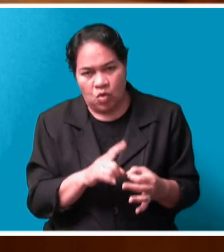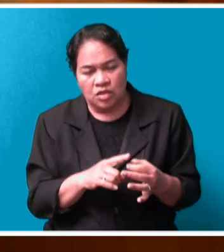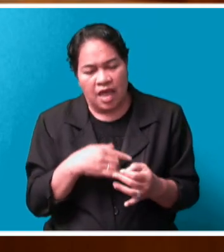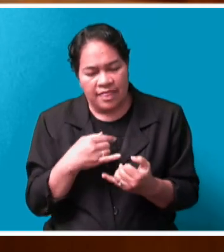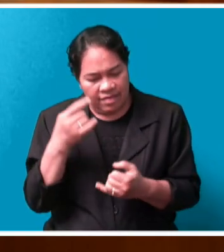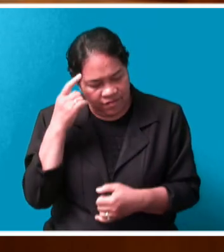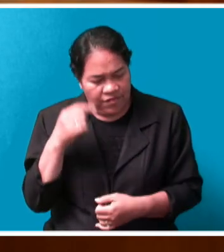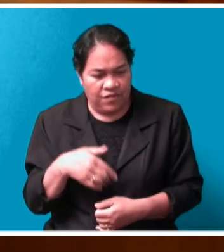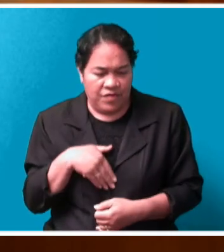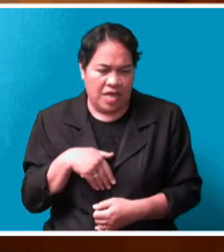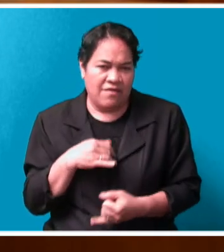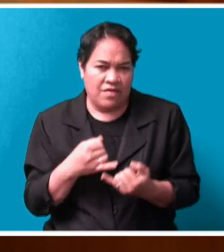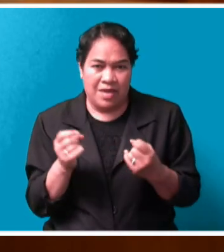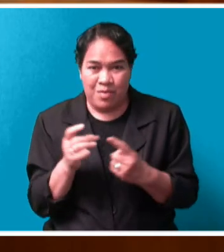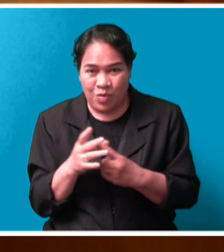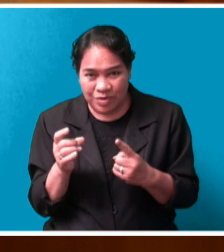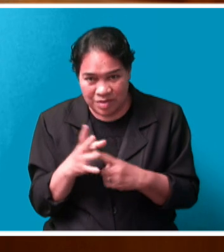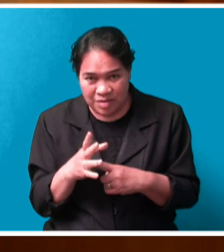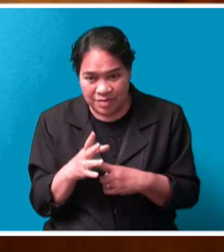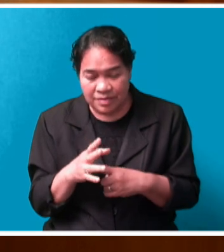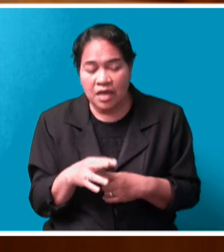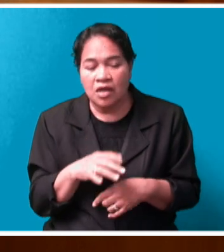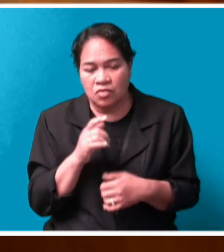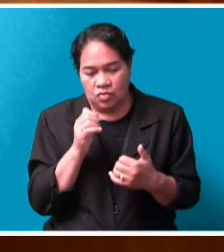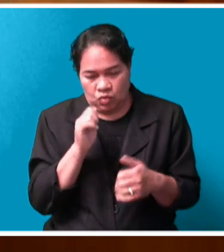important and also timely.